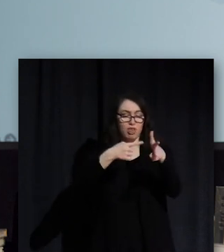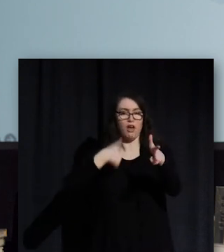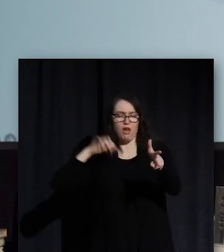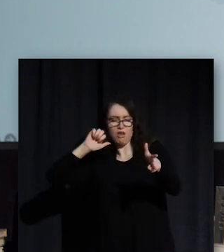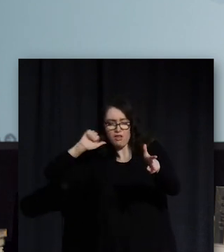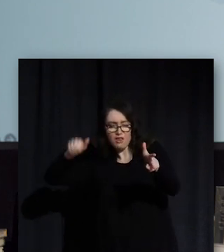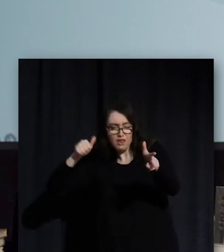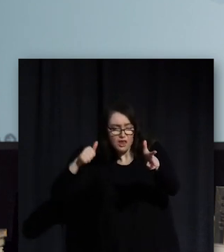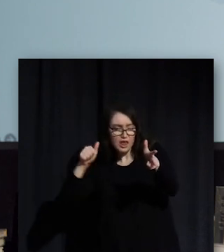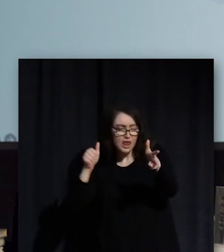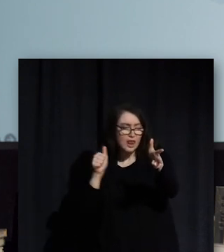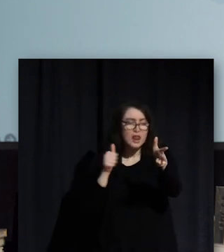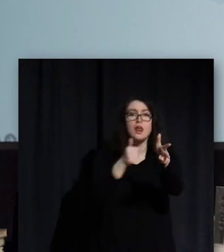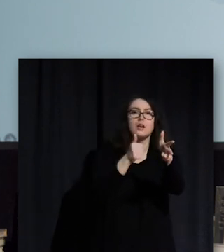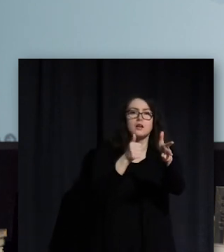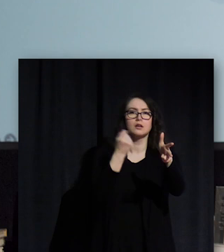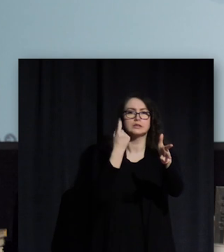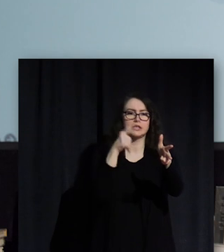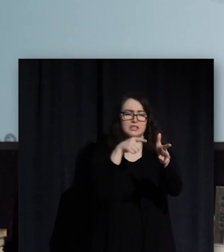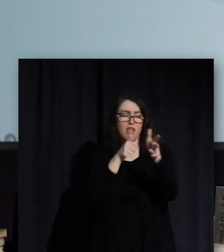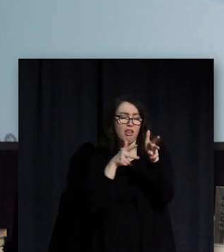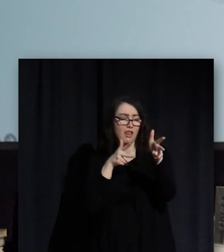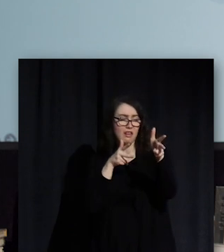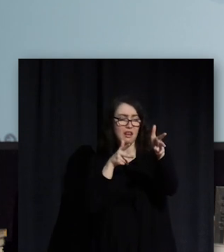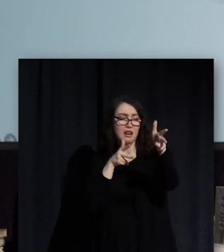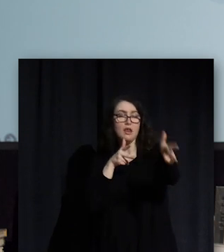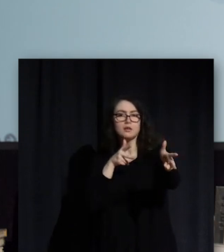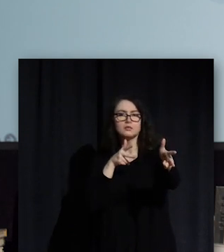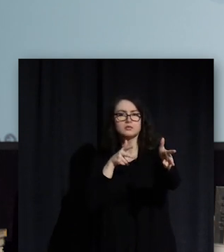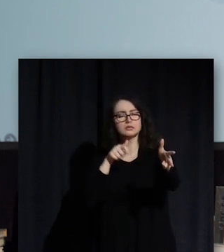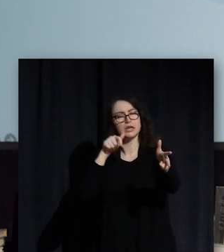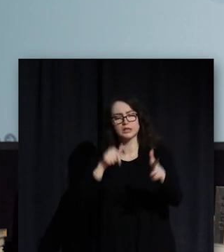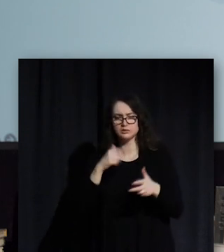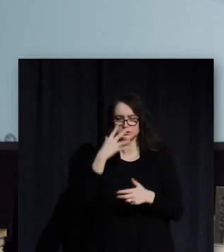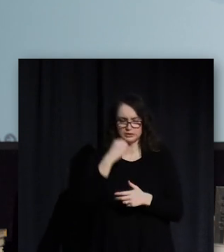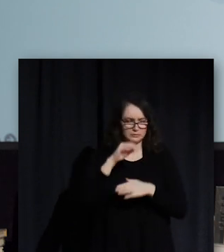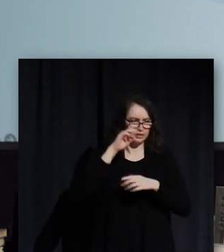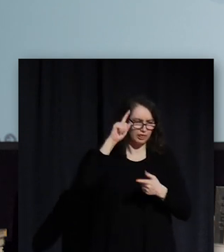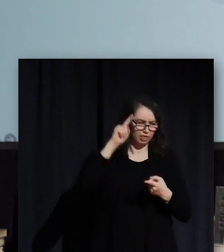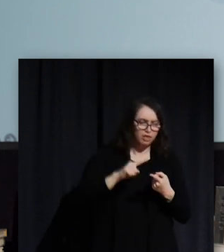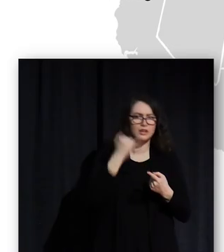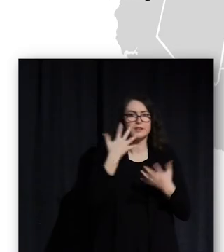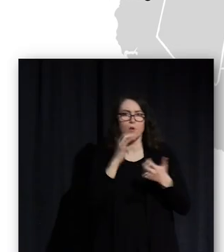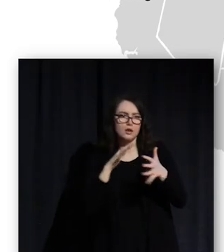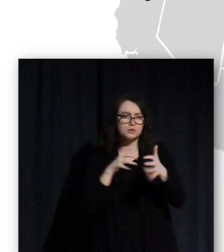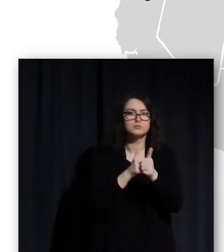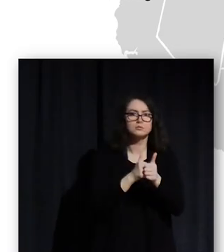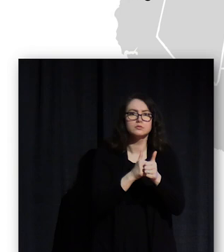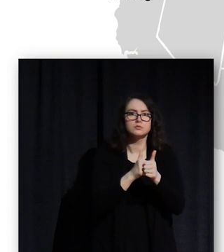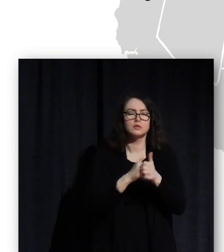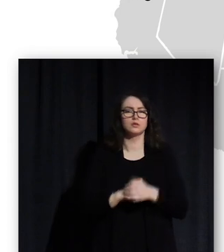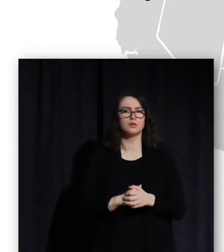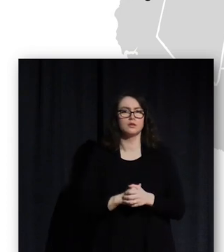point. He's still 80 miles ahead of me. I have to start cutting sleep if I want to catch him. I've